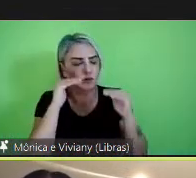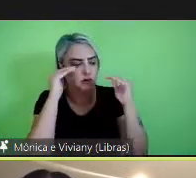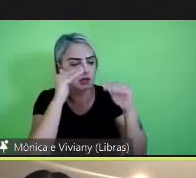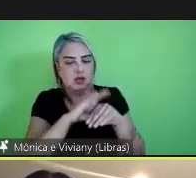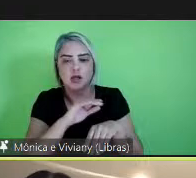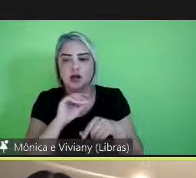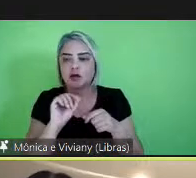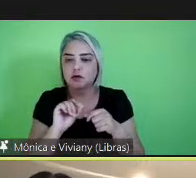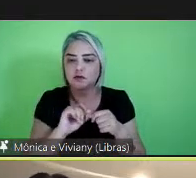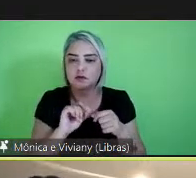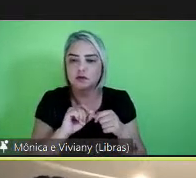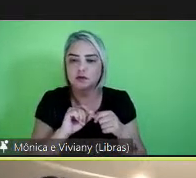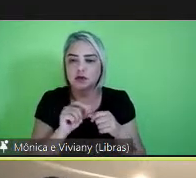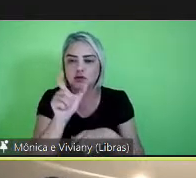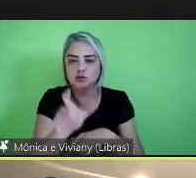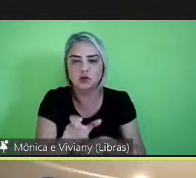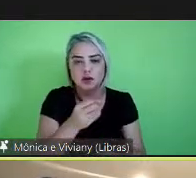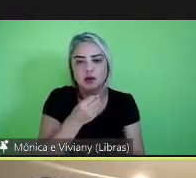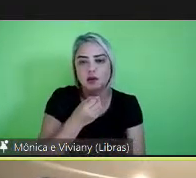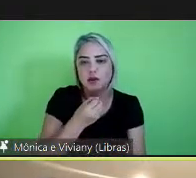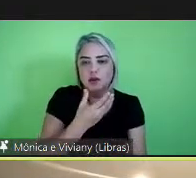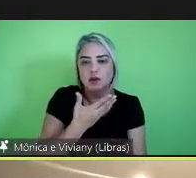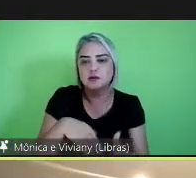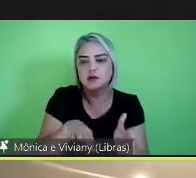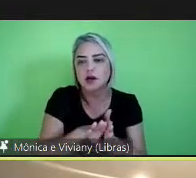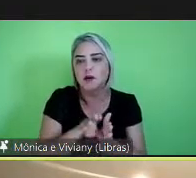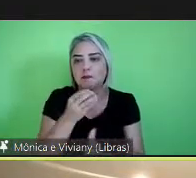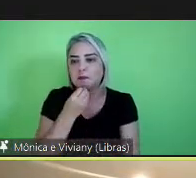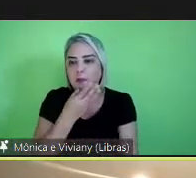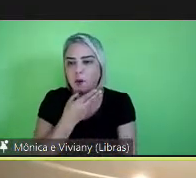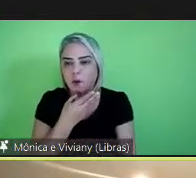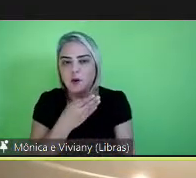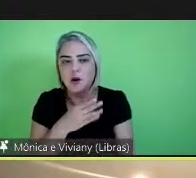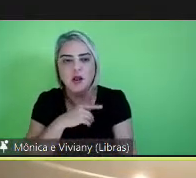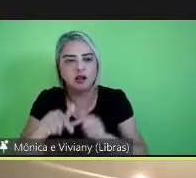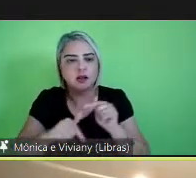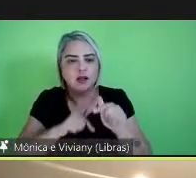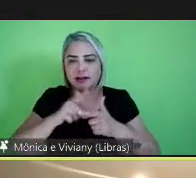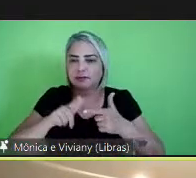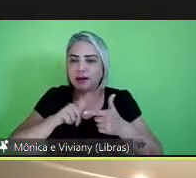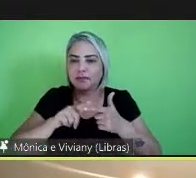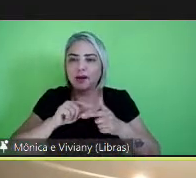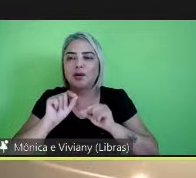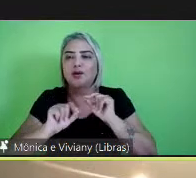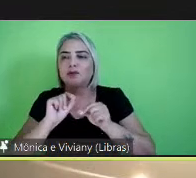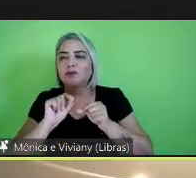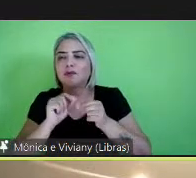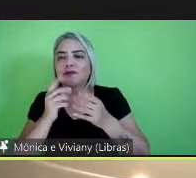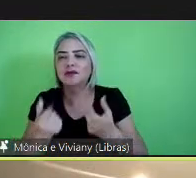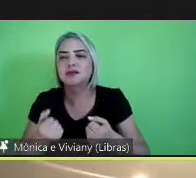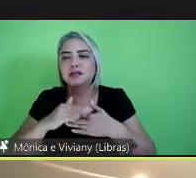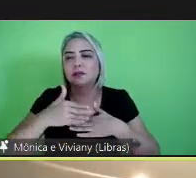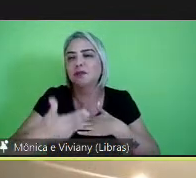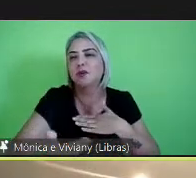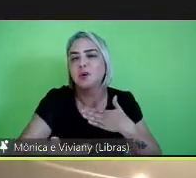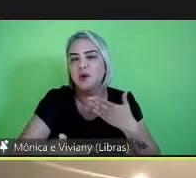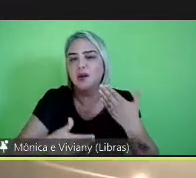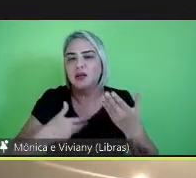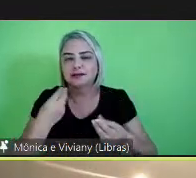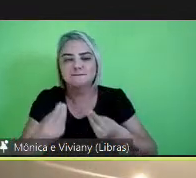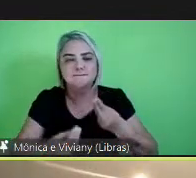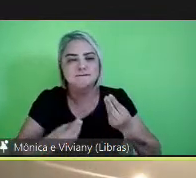us. We were at a crossroads in terms of the next steps, in terms of our healthy weight agenda. We'd carried out health